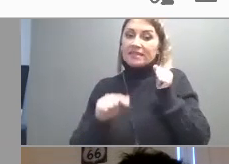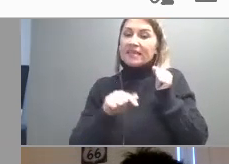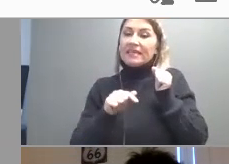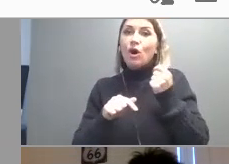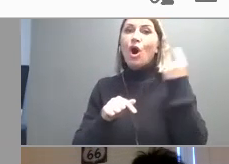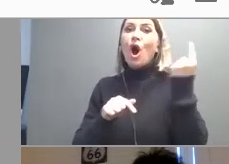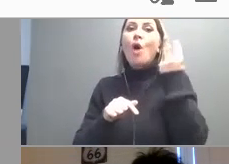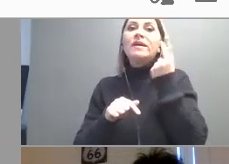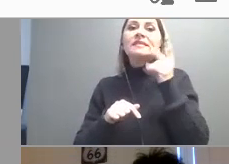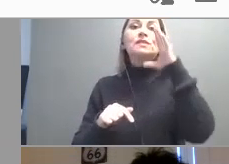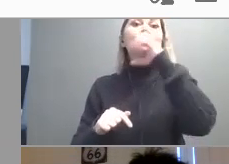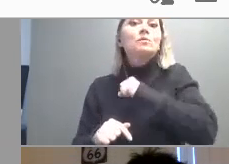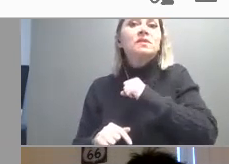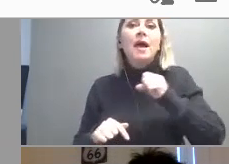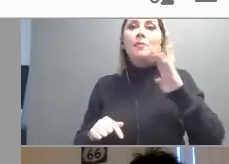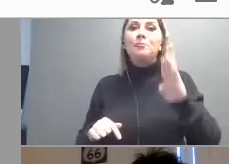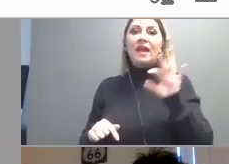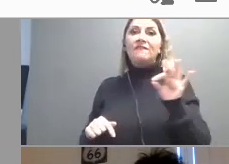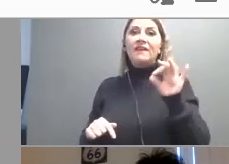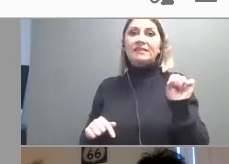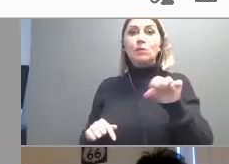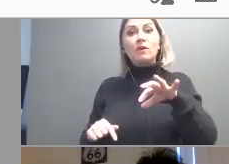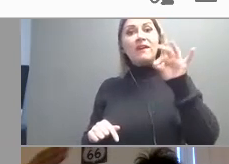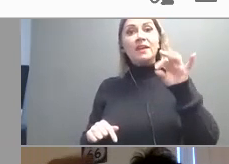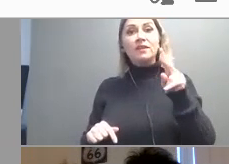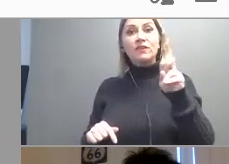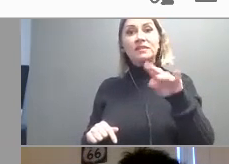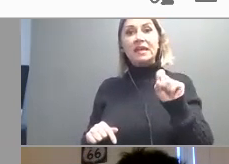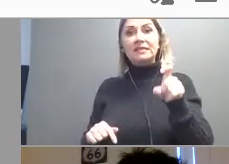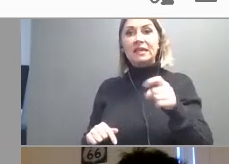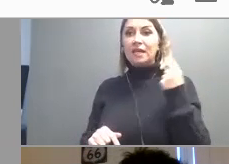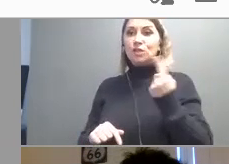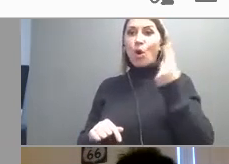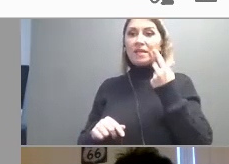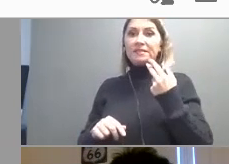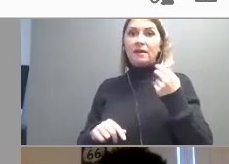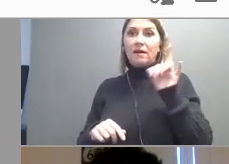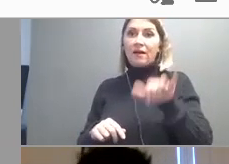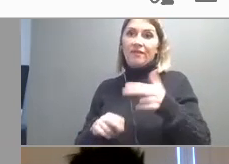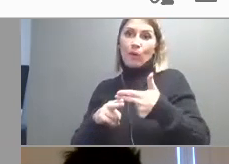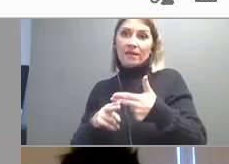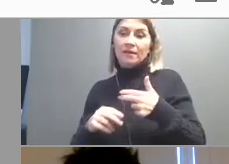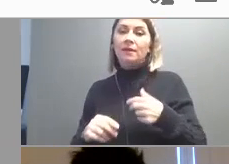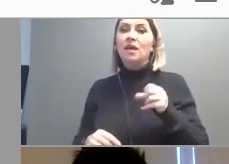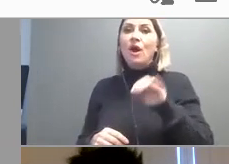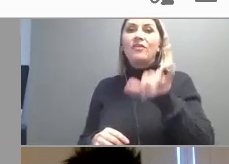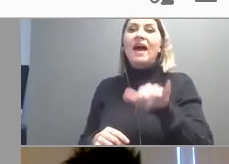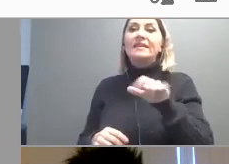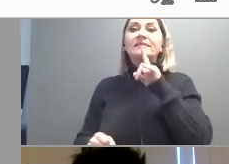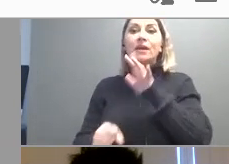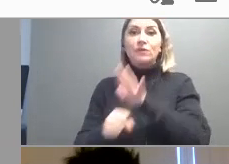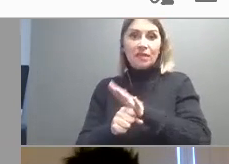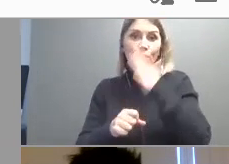using BFS, it is going to find a vertex that always is on the better path. And that is guaranteed.